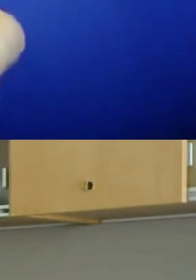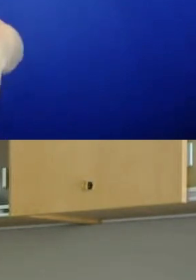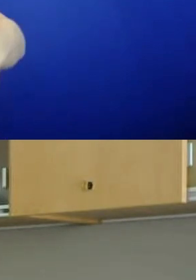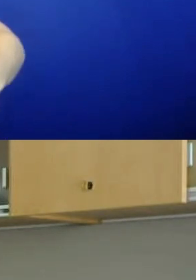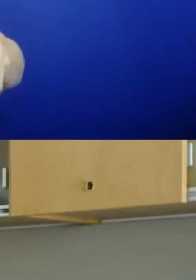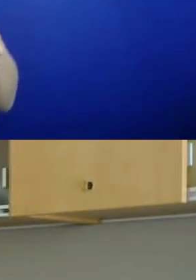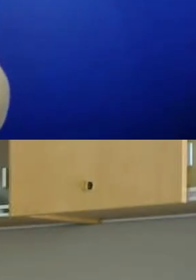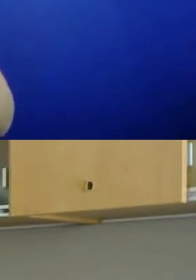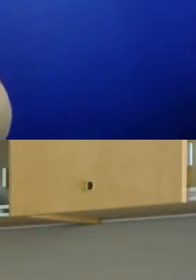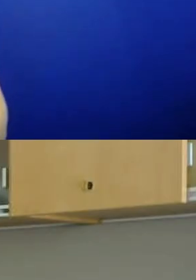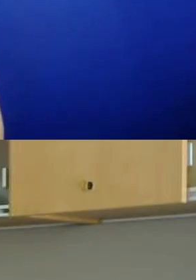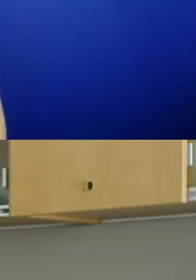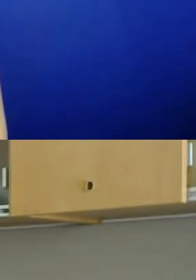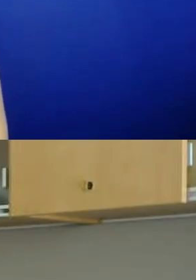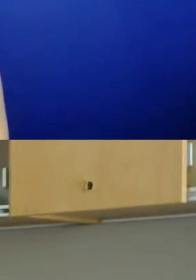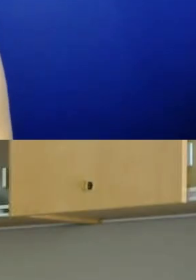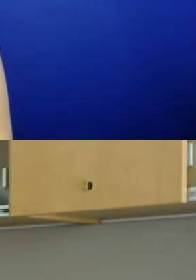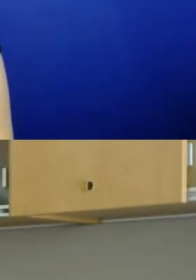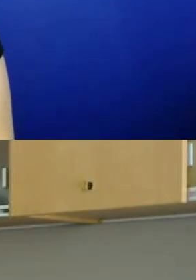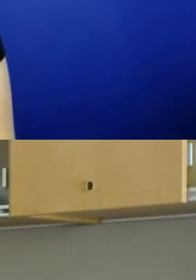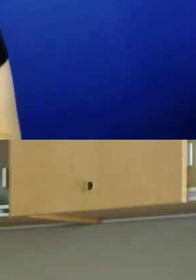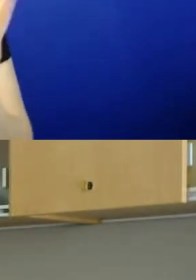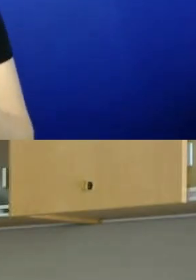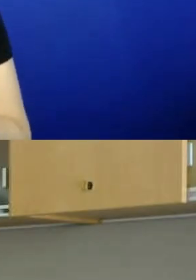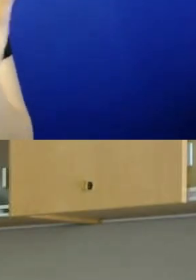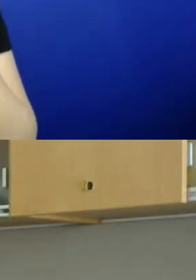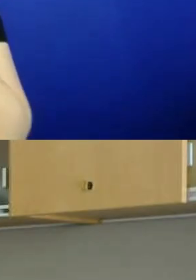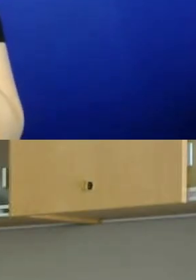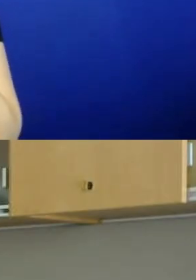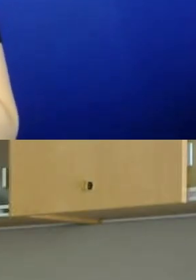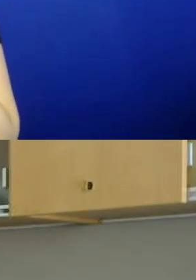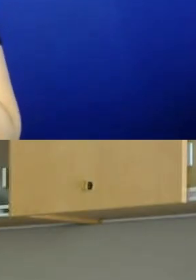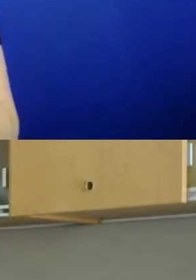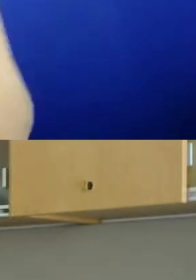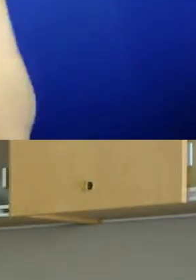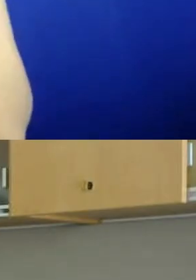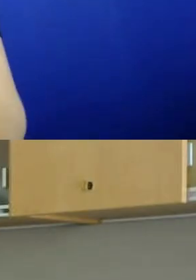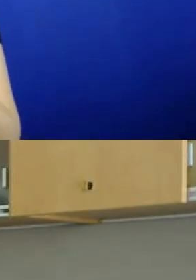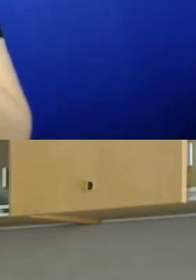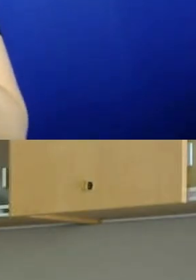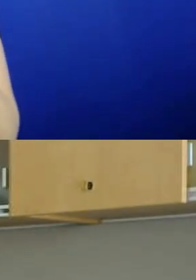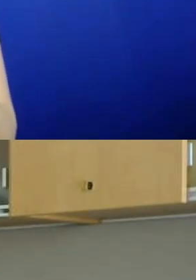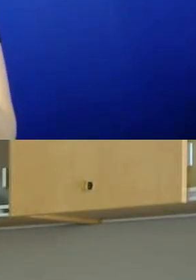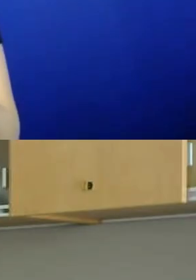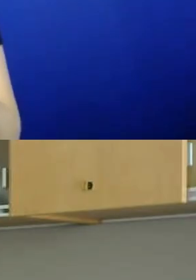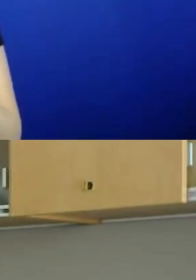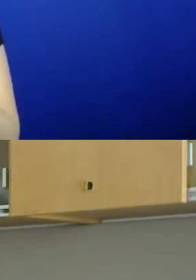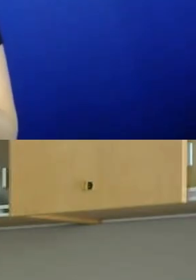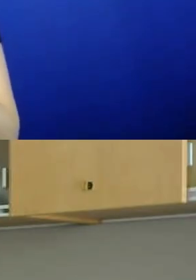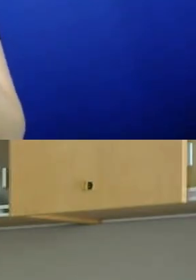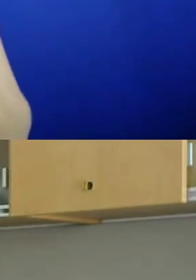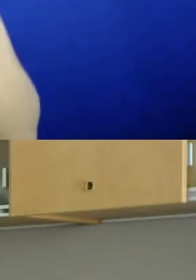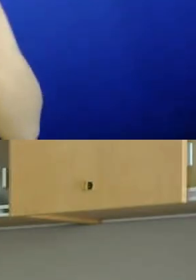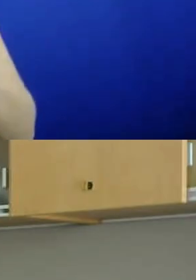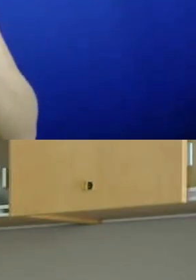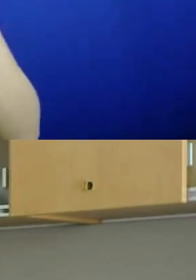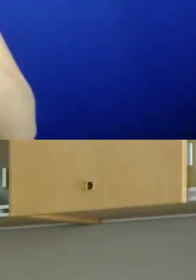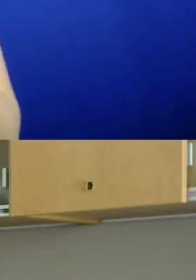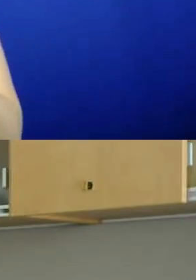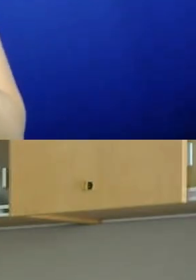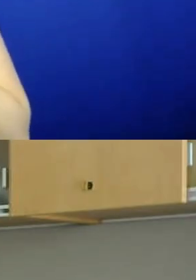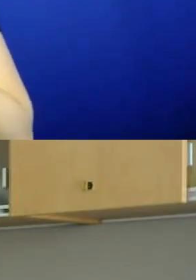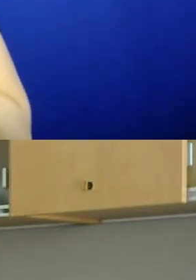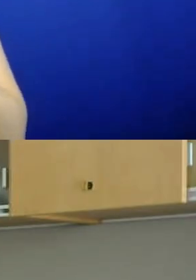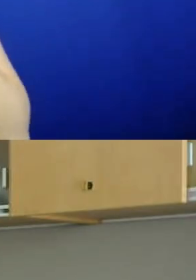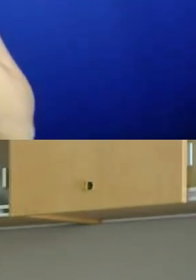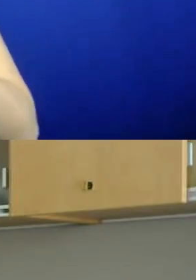permit. And that's, yes. Wow. Okay, we'll do the one last question and then the additional questions that we don't get to, I